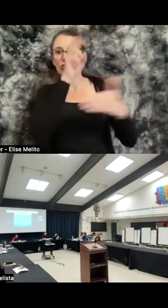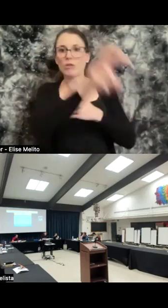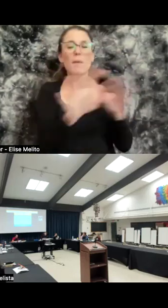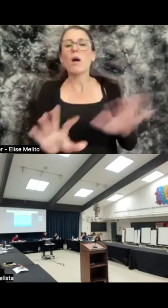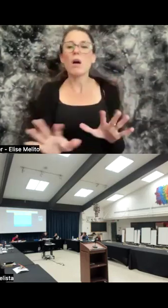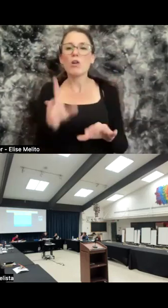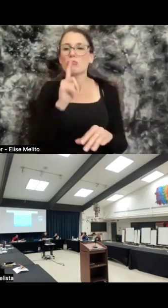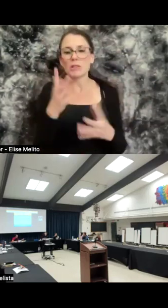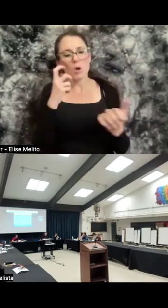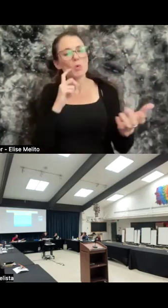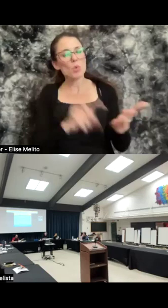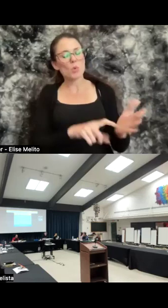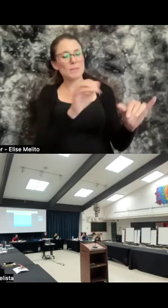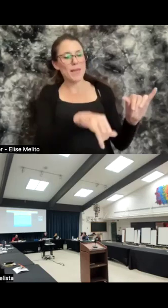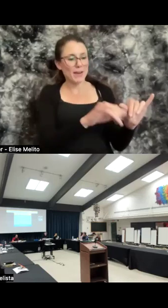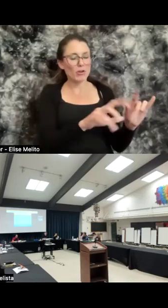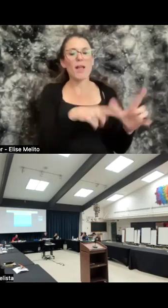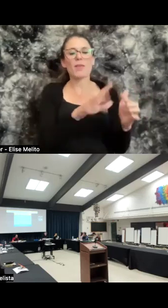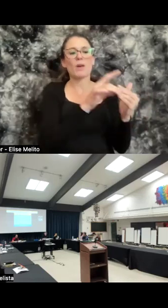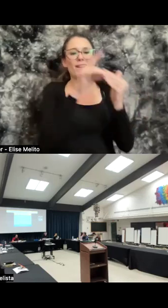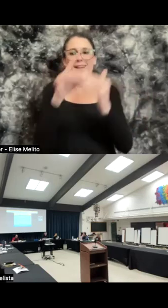and that would guide our thinking.